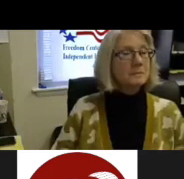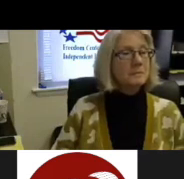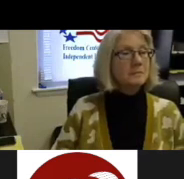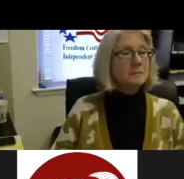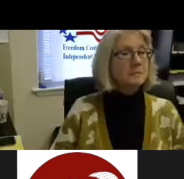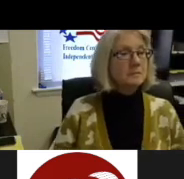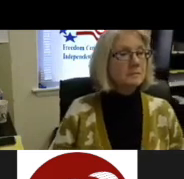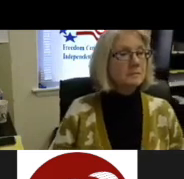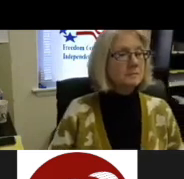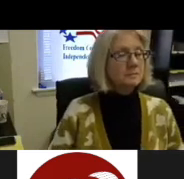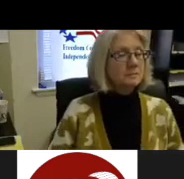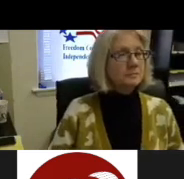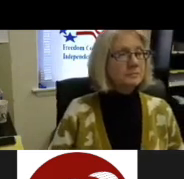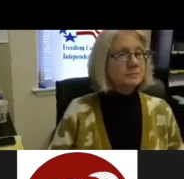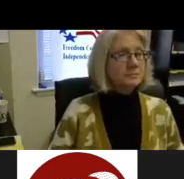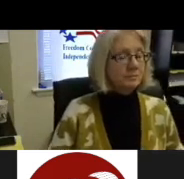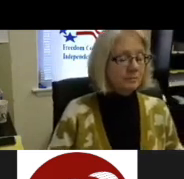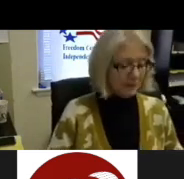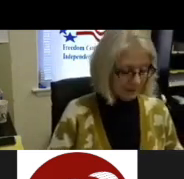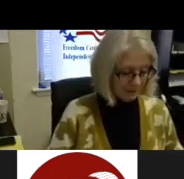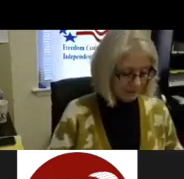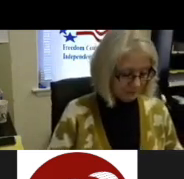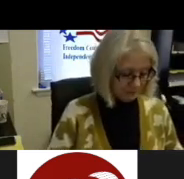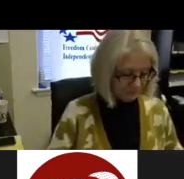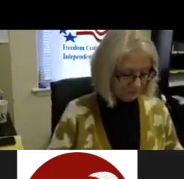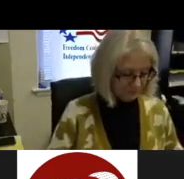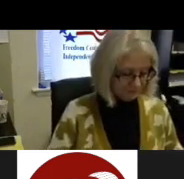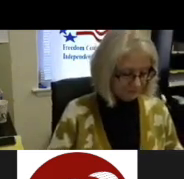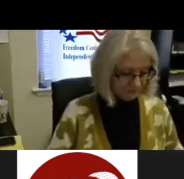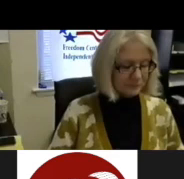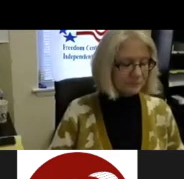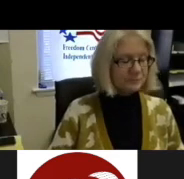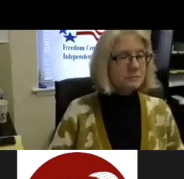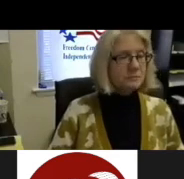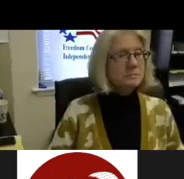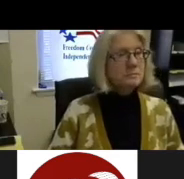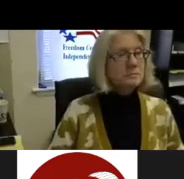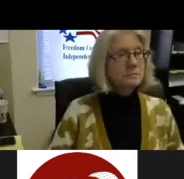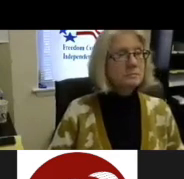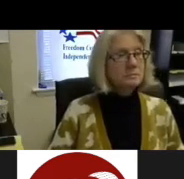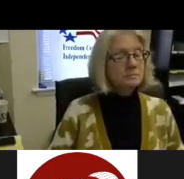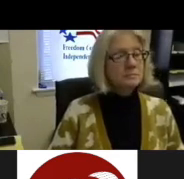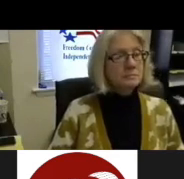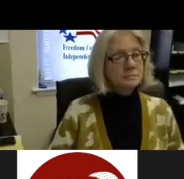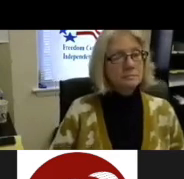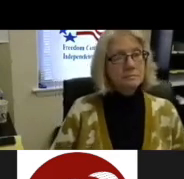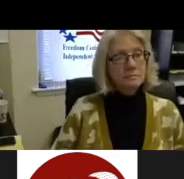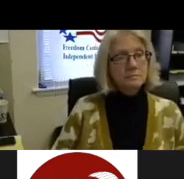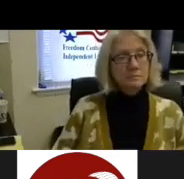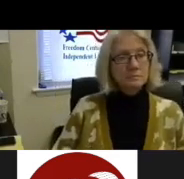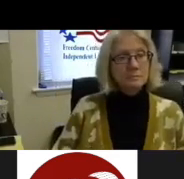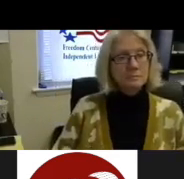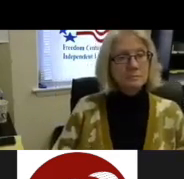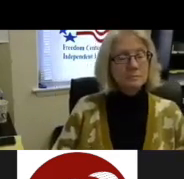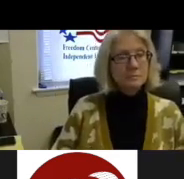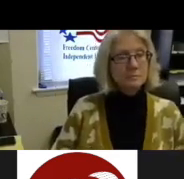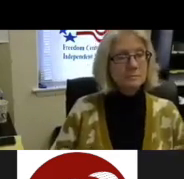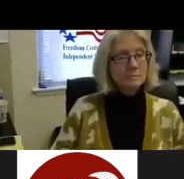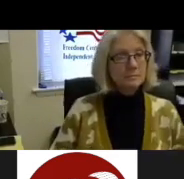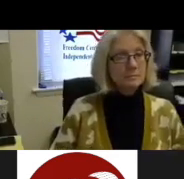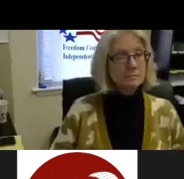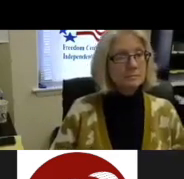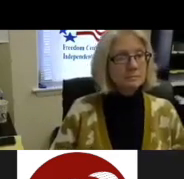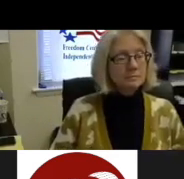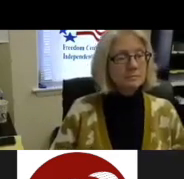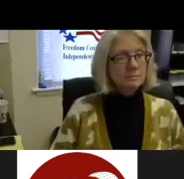We also have social media templates. So if you want examples of not only the graphics to put up,